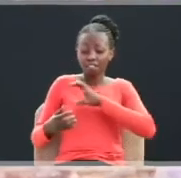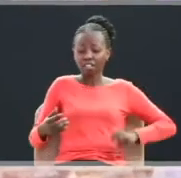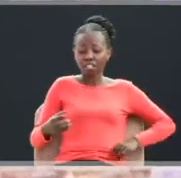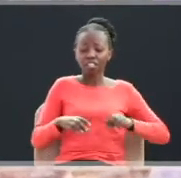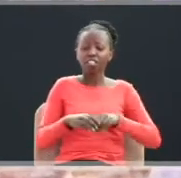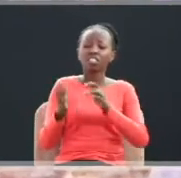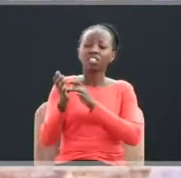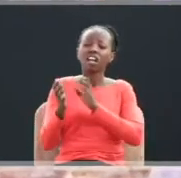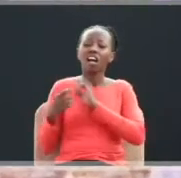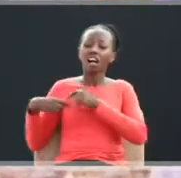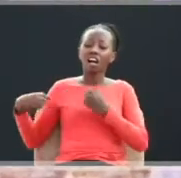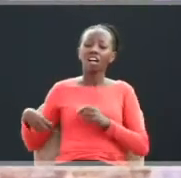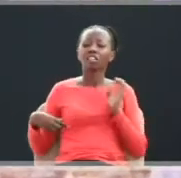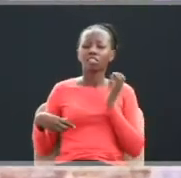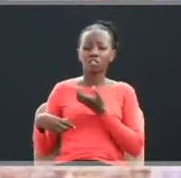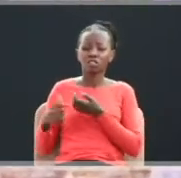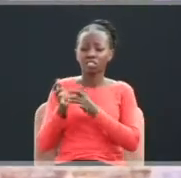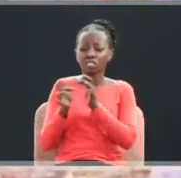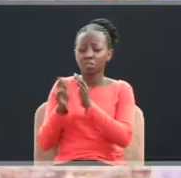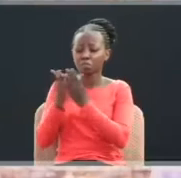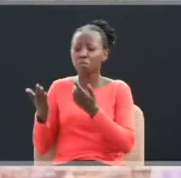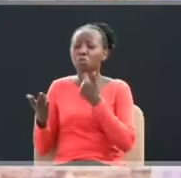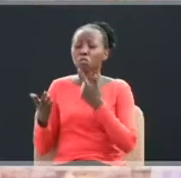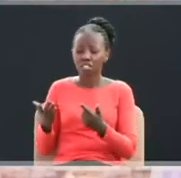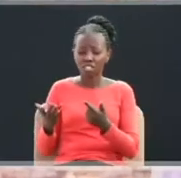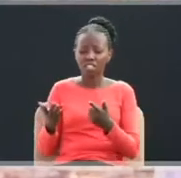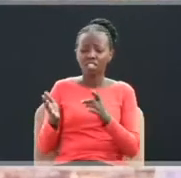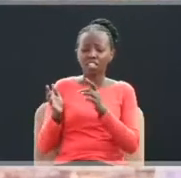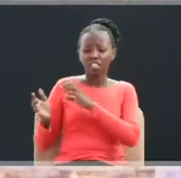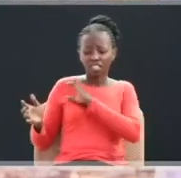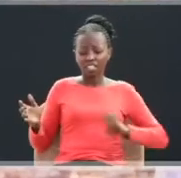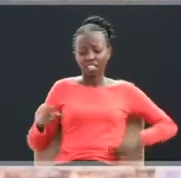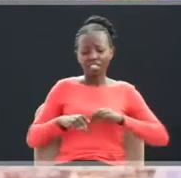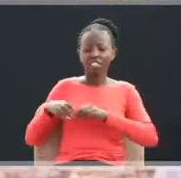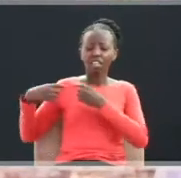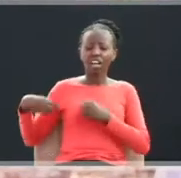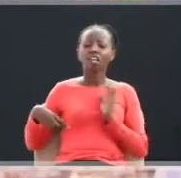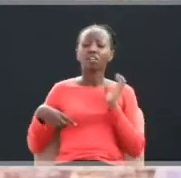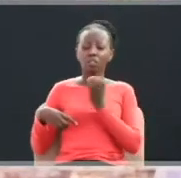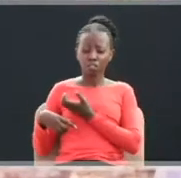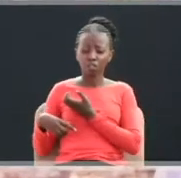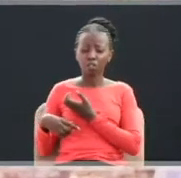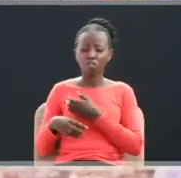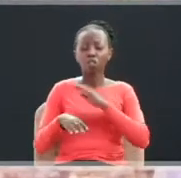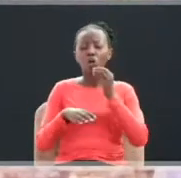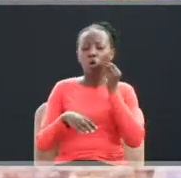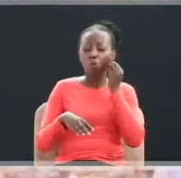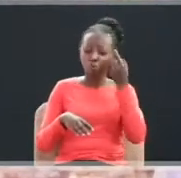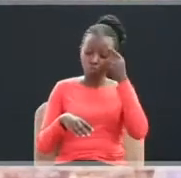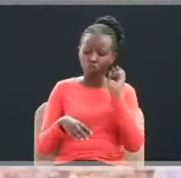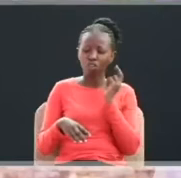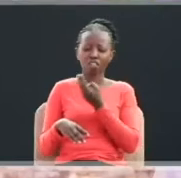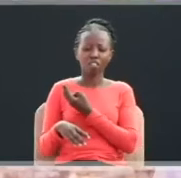of course, the Bible tells us, Christ in our heart, he becomes the hope of all glory. Our Heavenly Father, I also want to thank